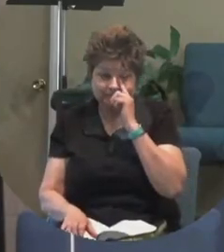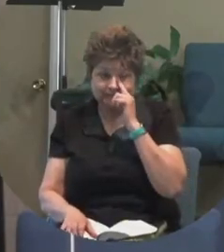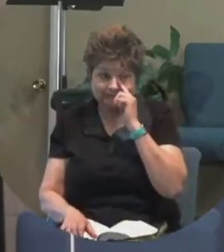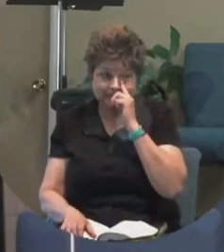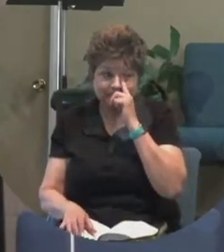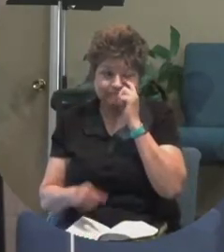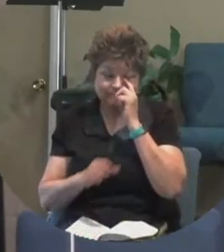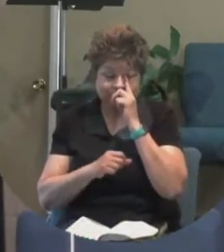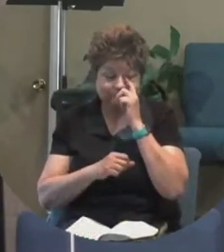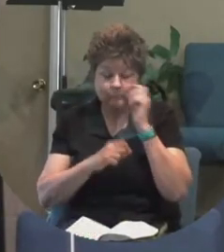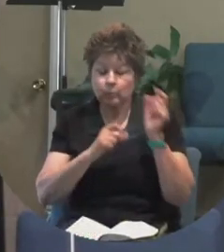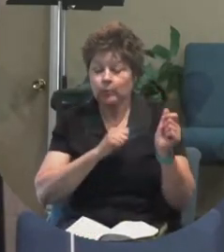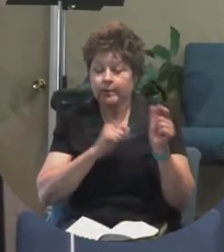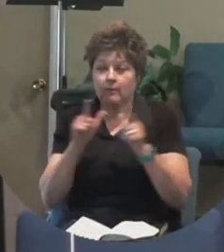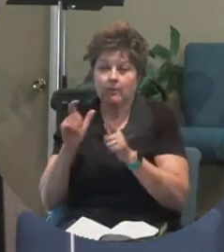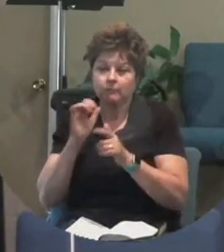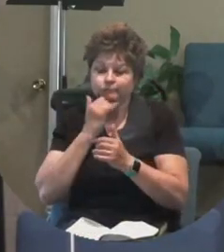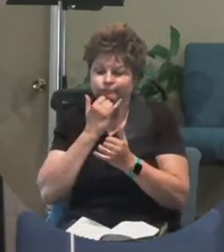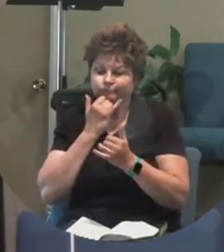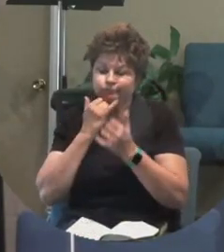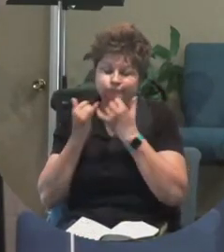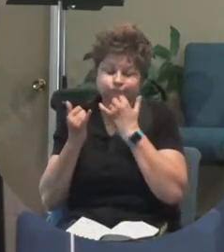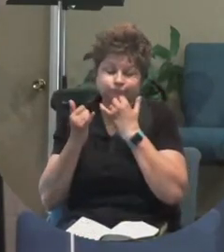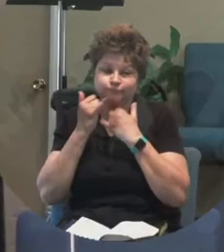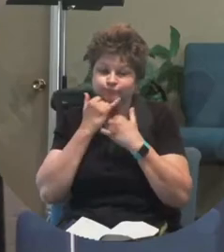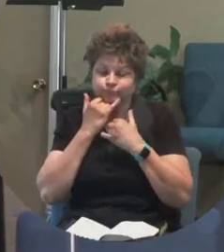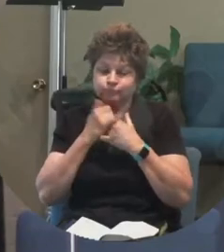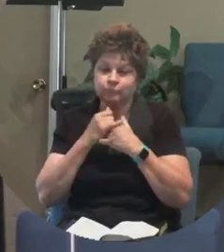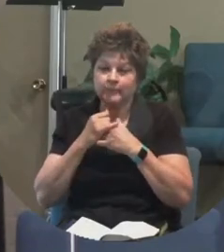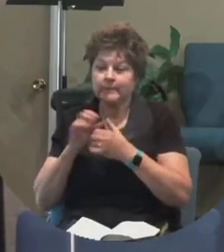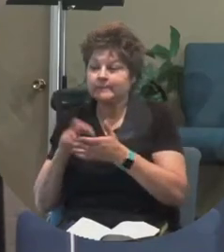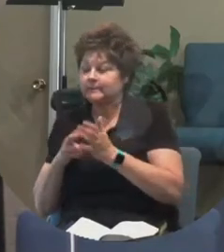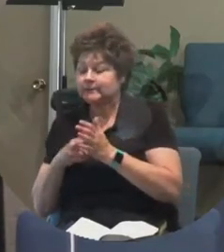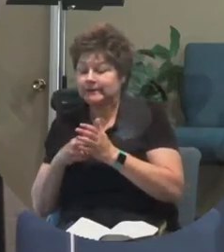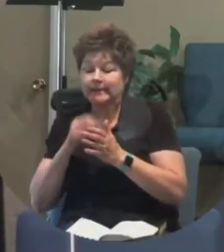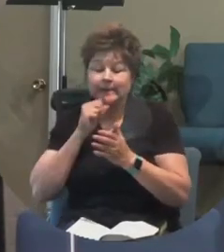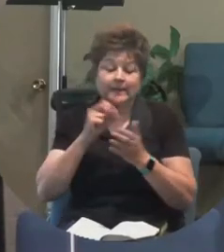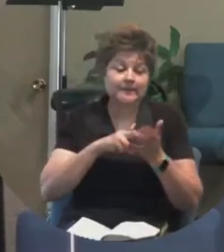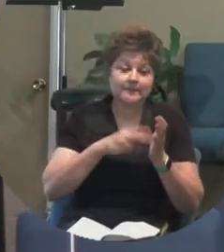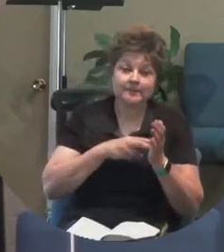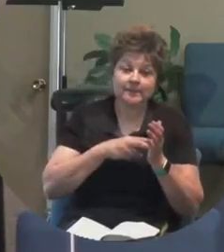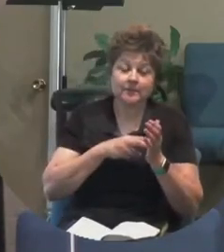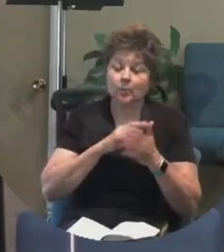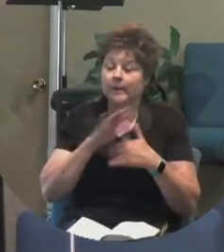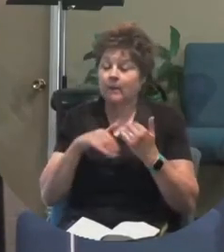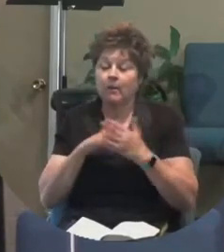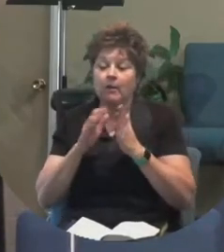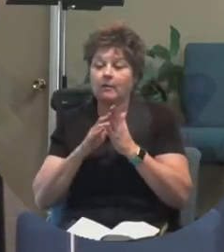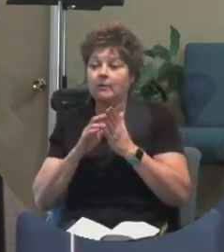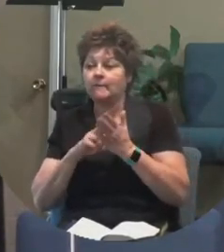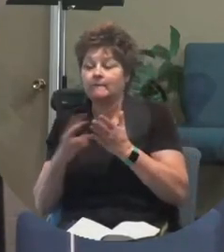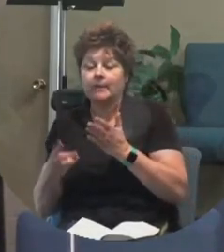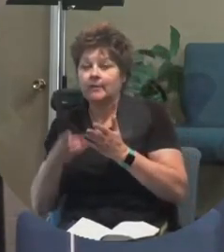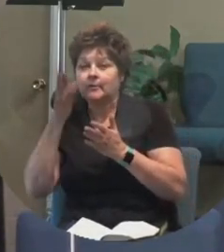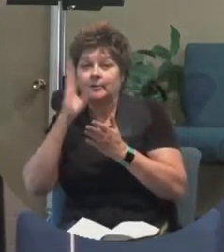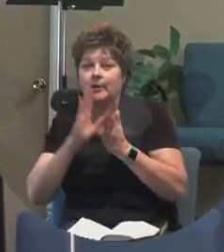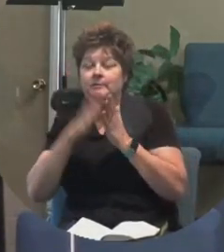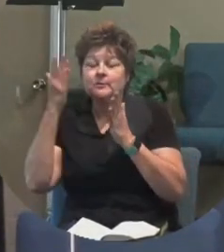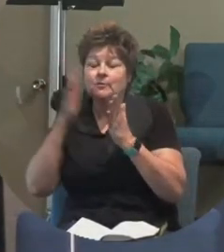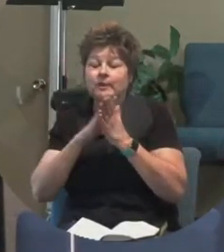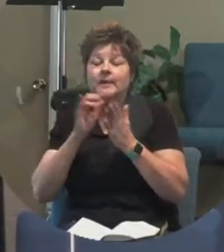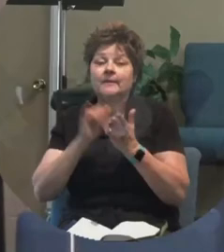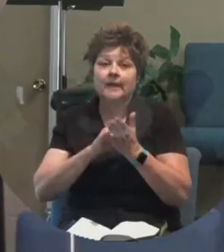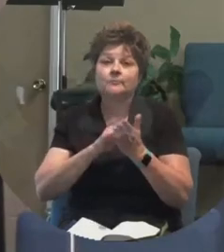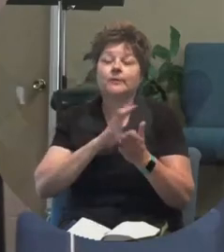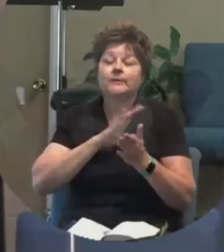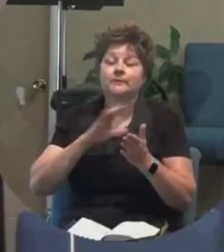We all err. Intentionally, unintentionally, we all fall short of God's glory. That's what Christianity